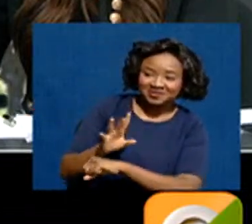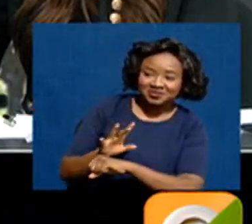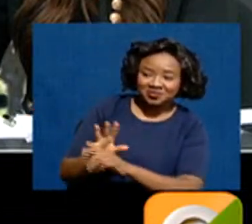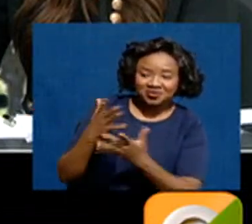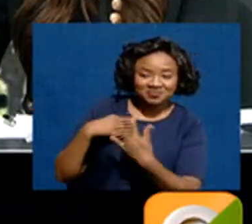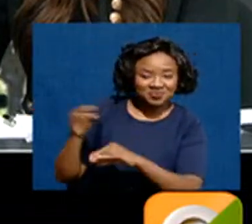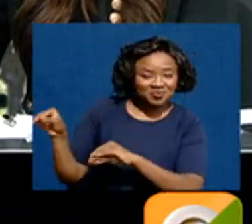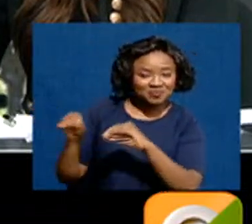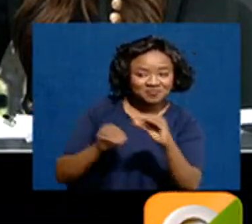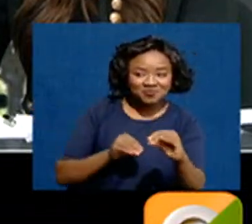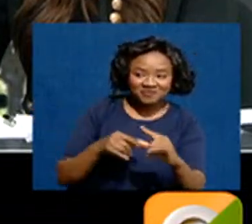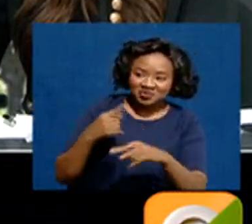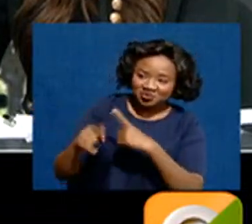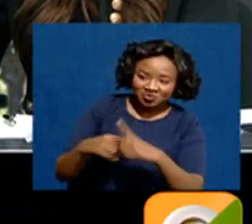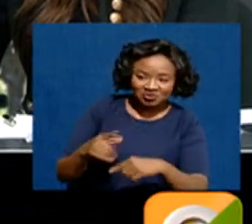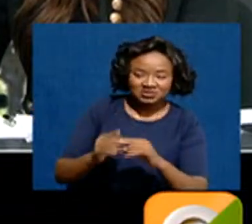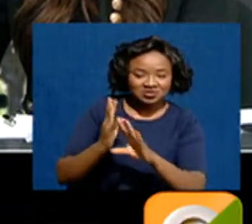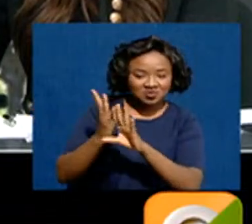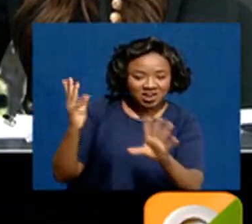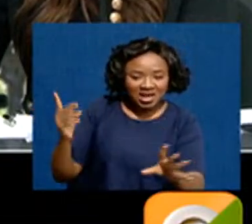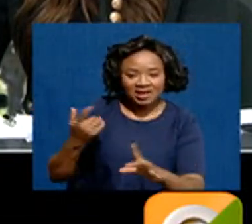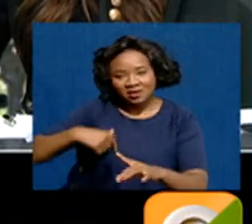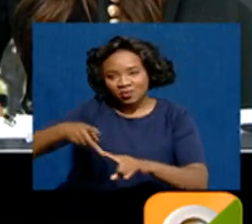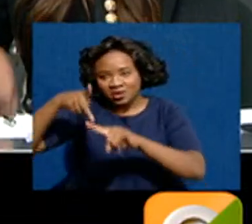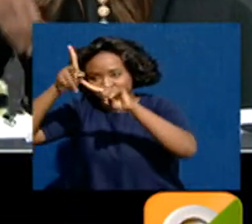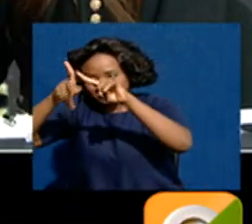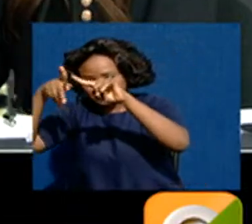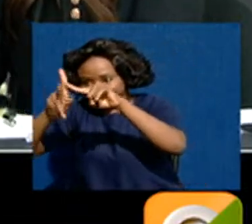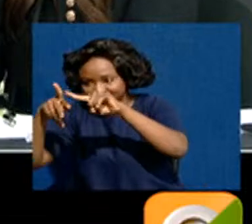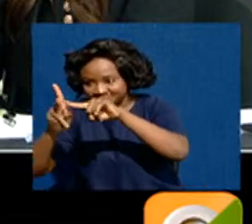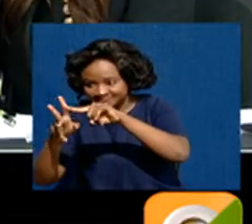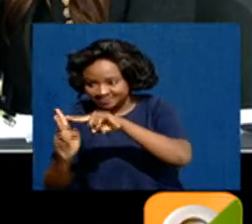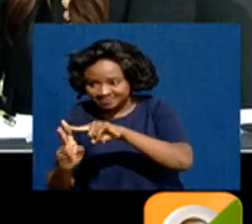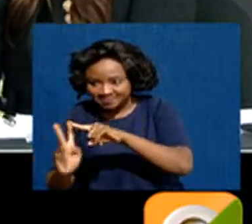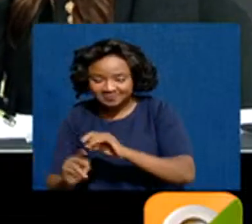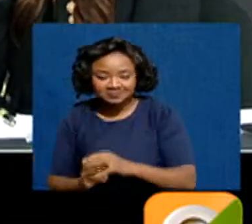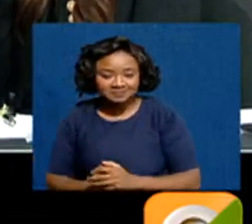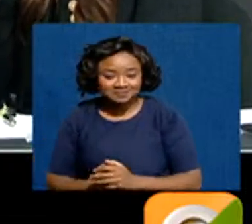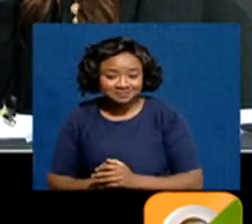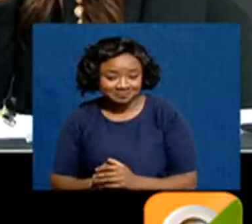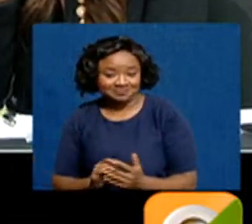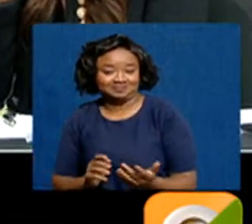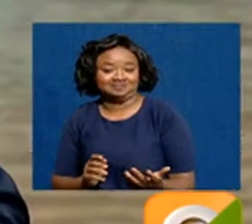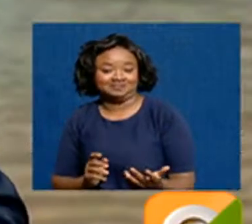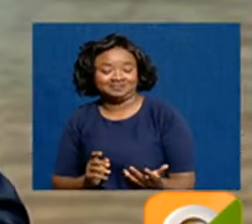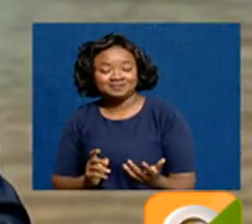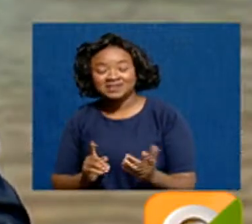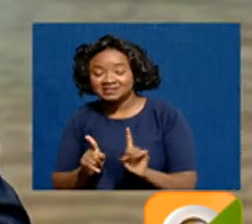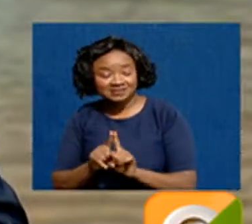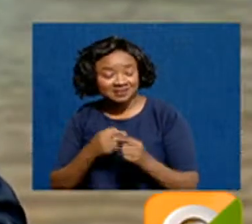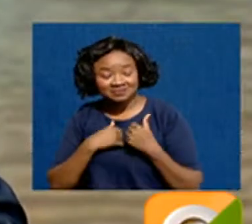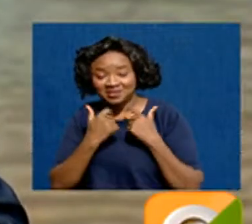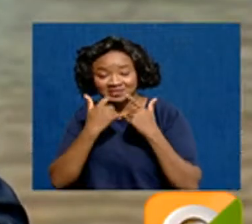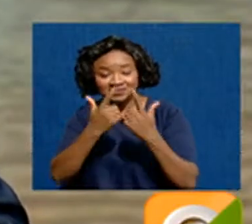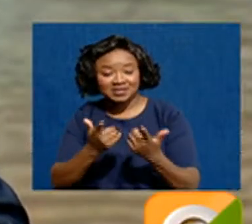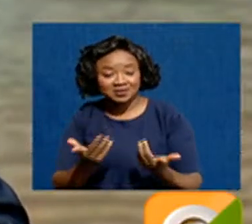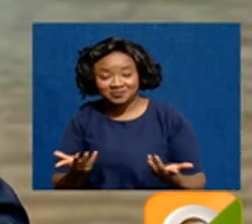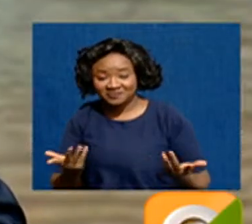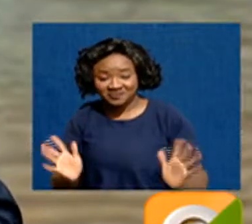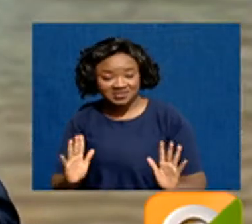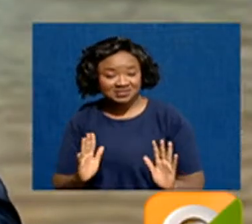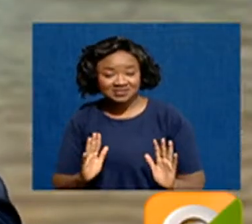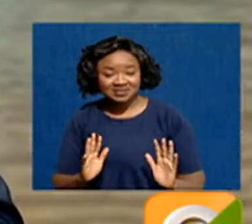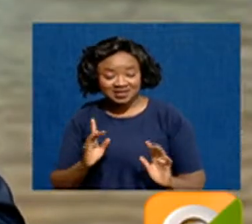moved to continue being checked in on the line as we fixed that the water leakage. And as I told you, the difference between when we came to